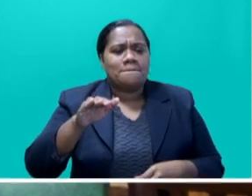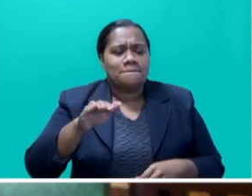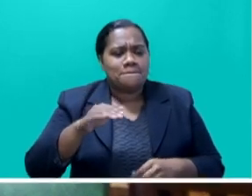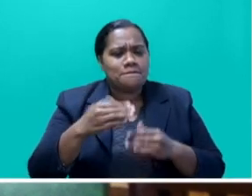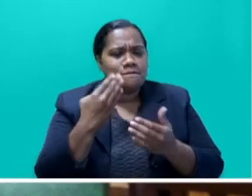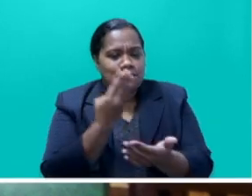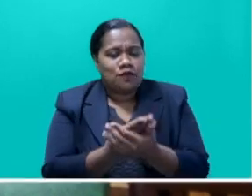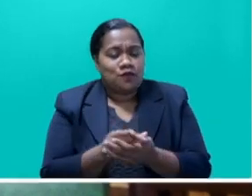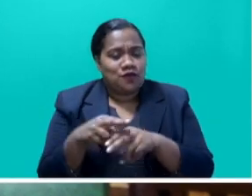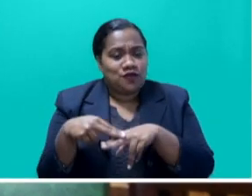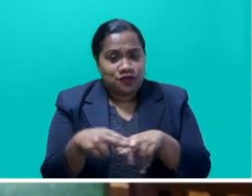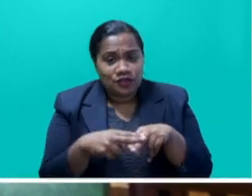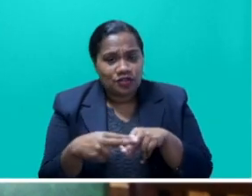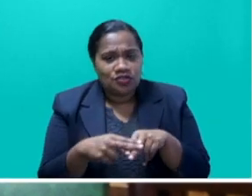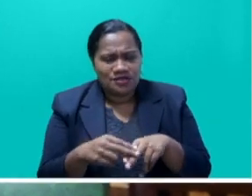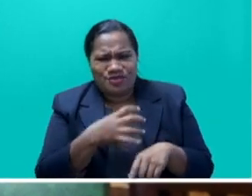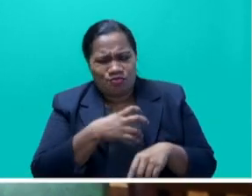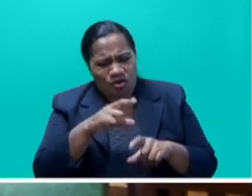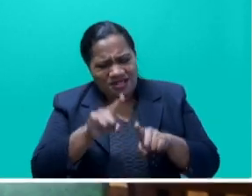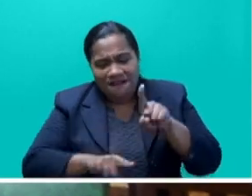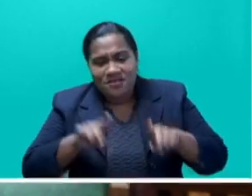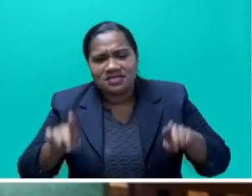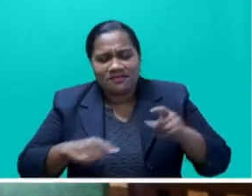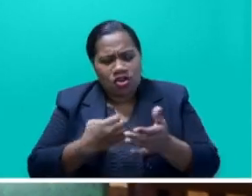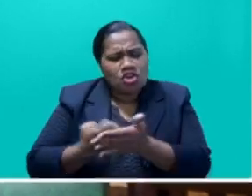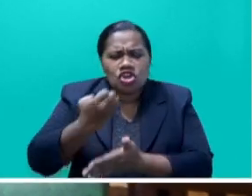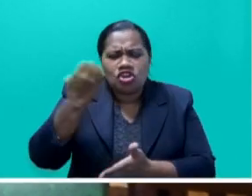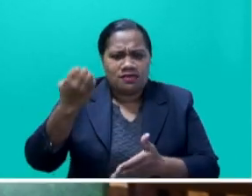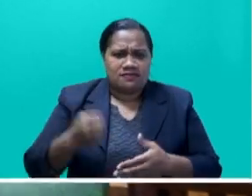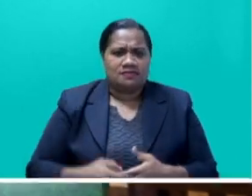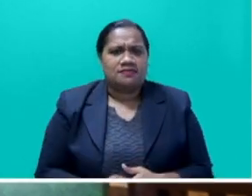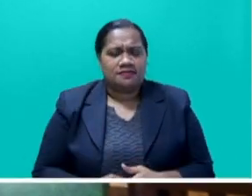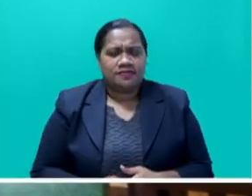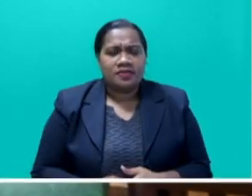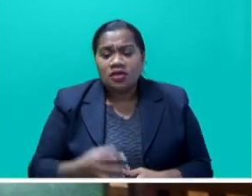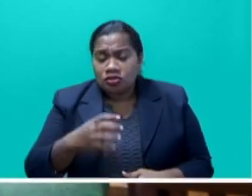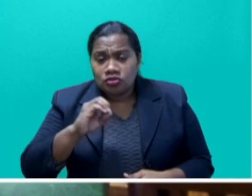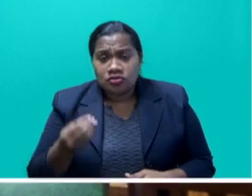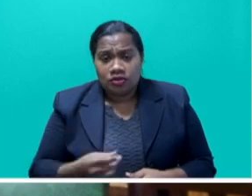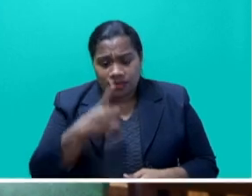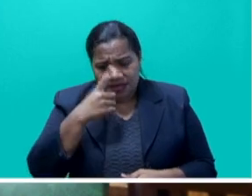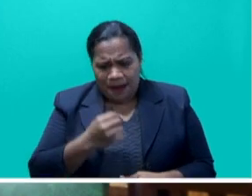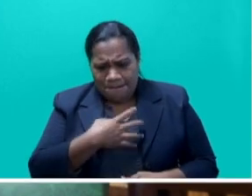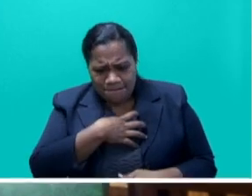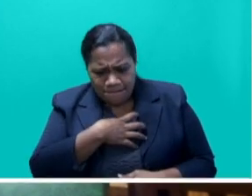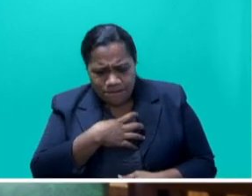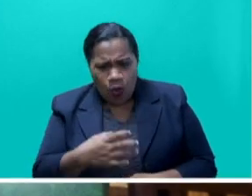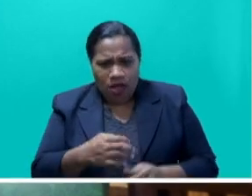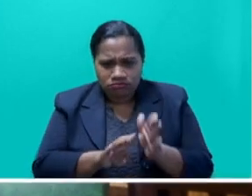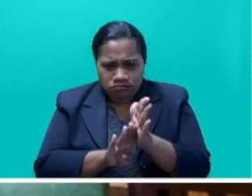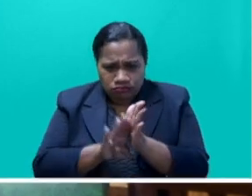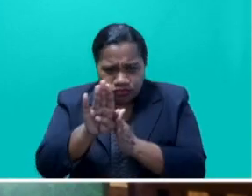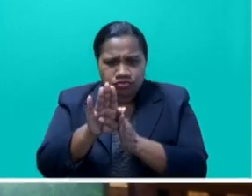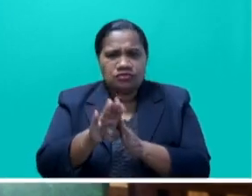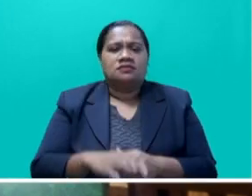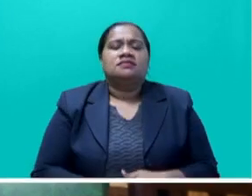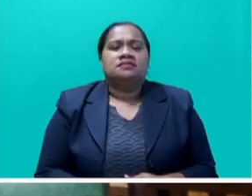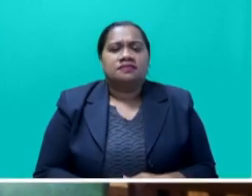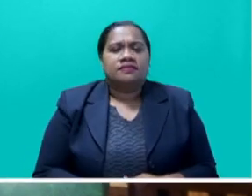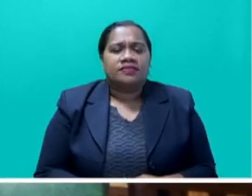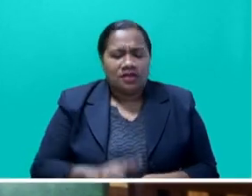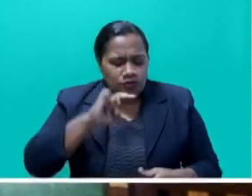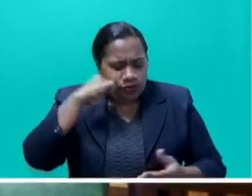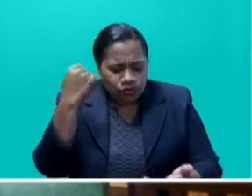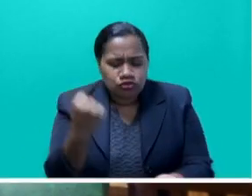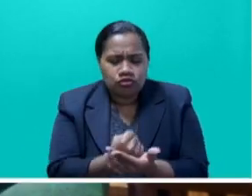further diversify our economic base to make us further more resilient to adversities that will surely come in this